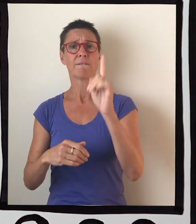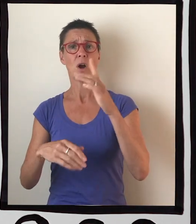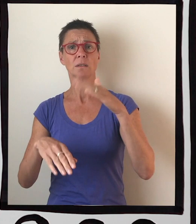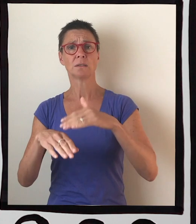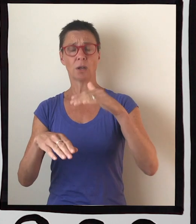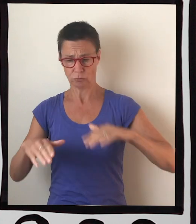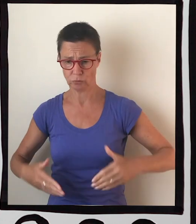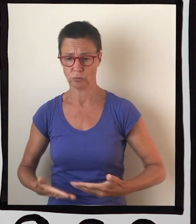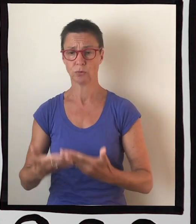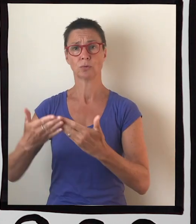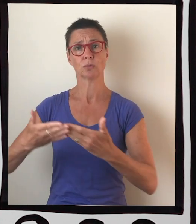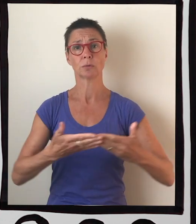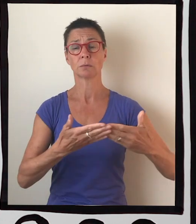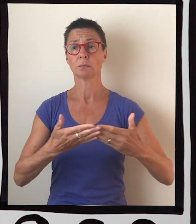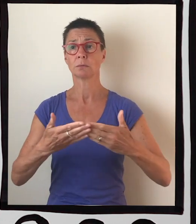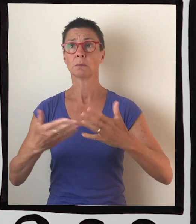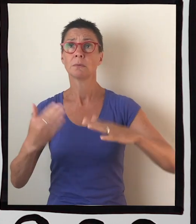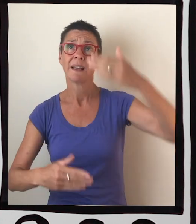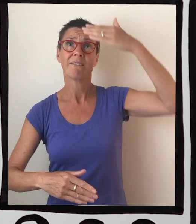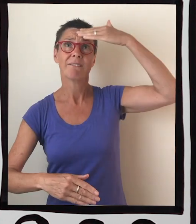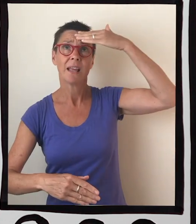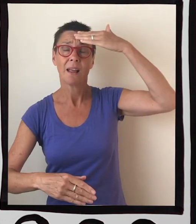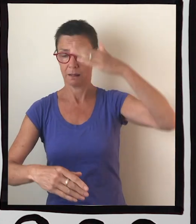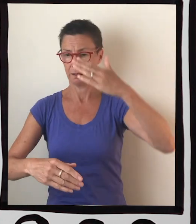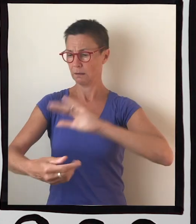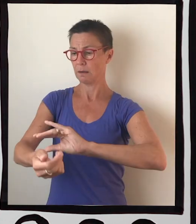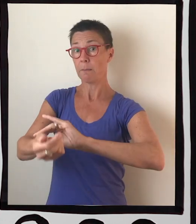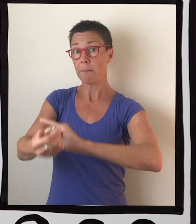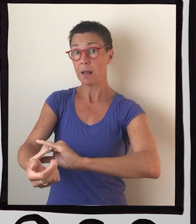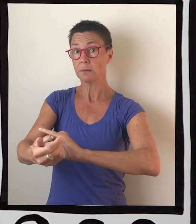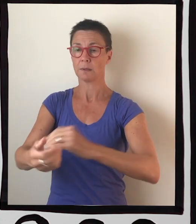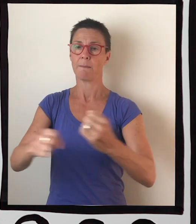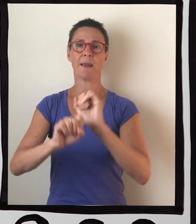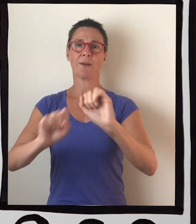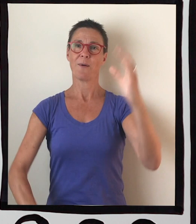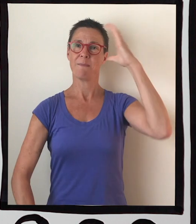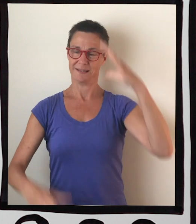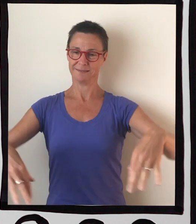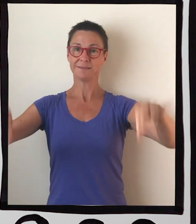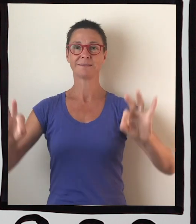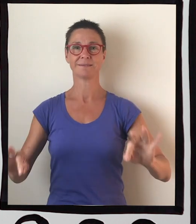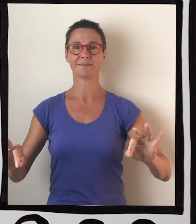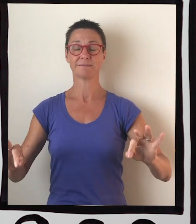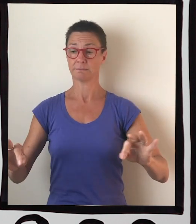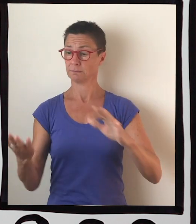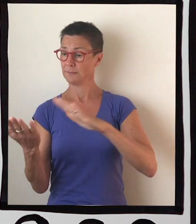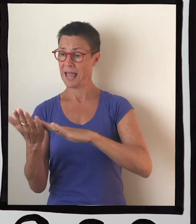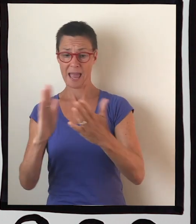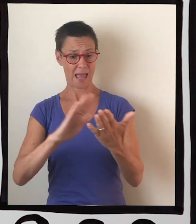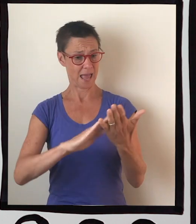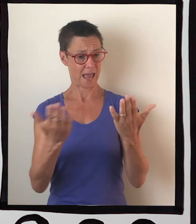hands that touch us first. Feel your head. Find the pulse and make your bed.